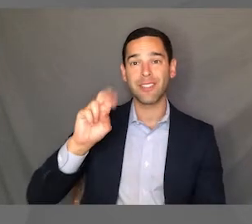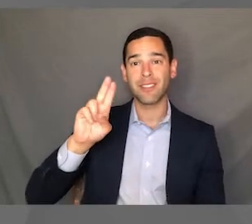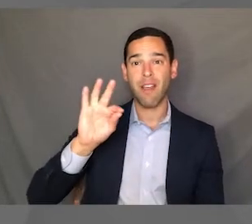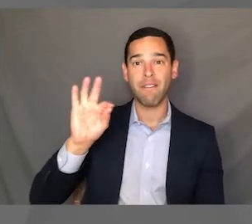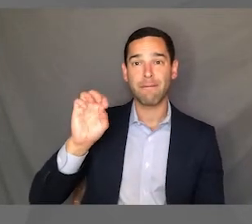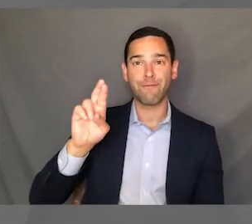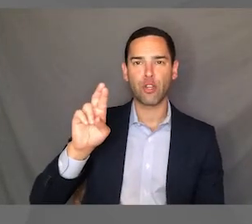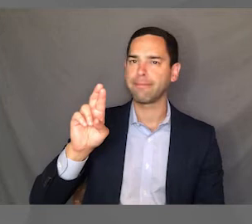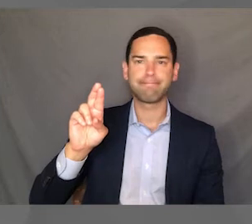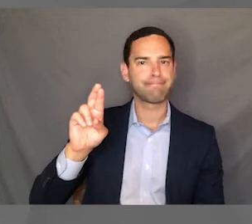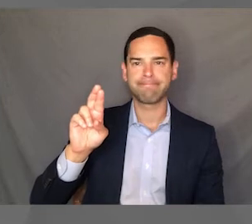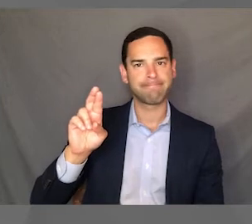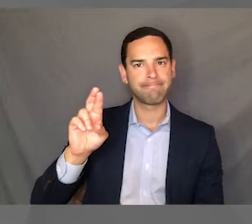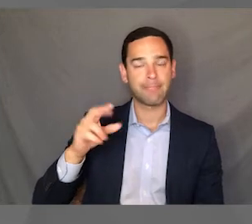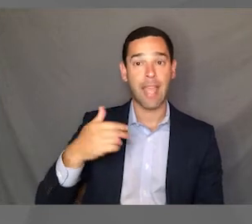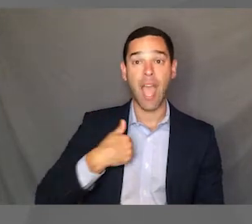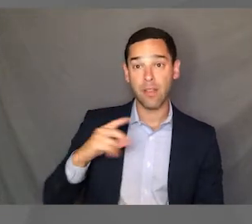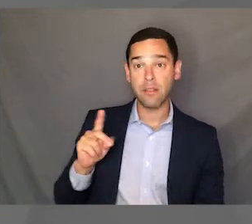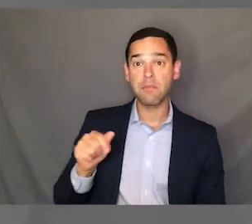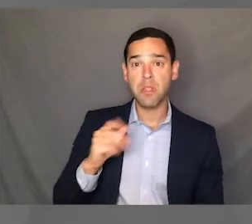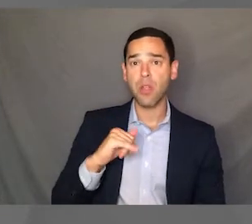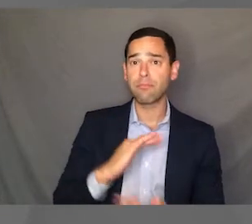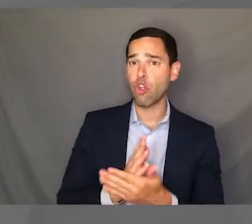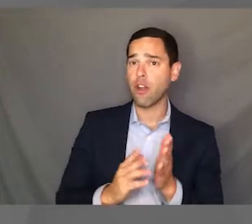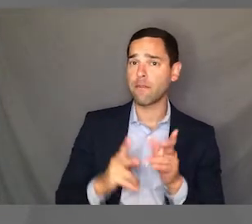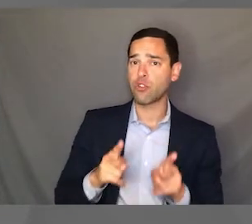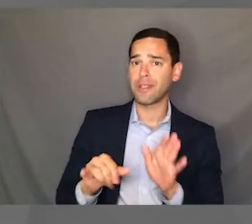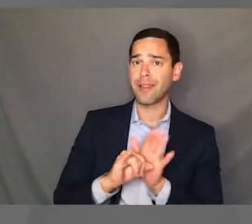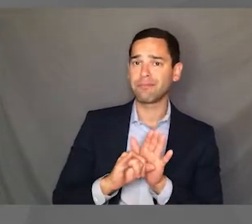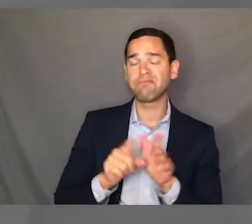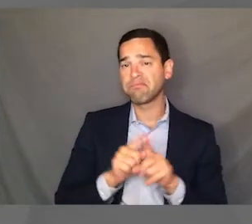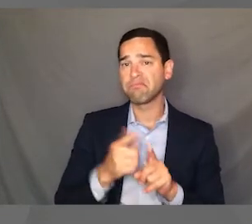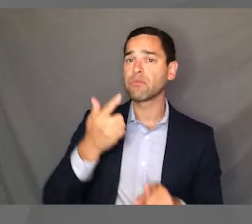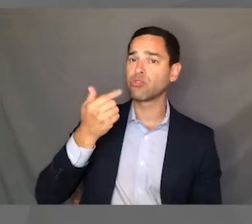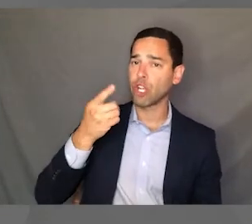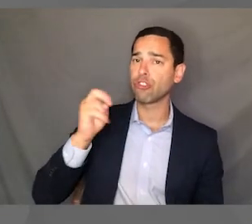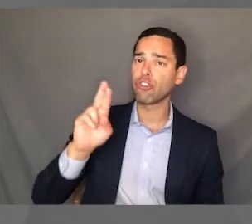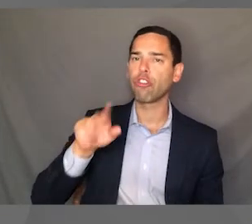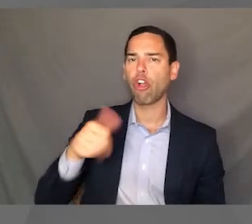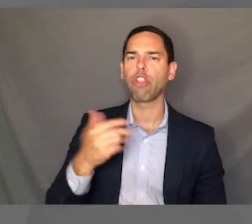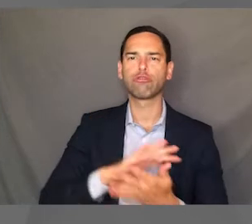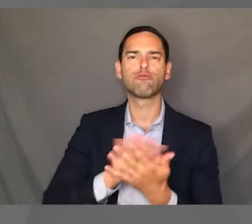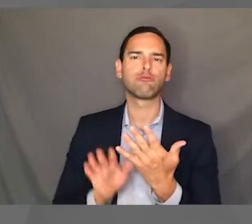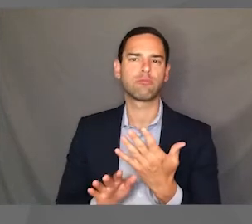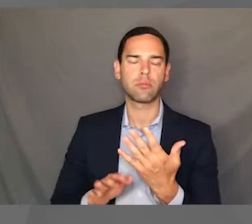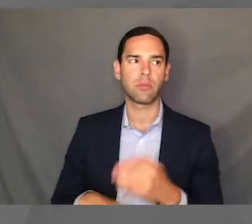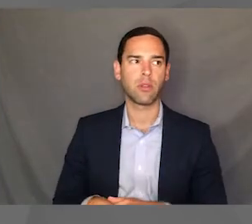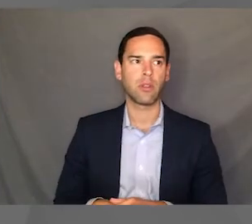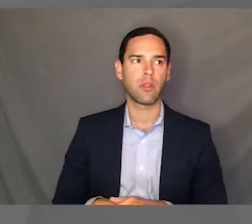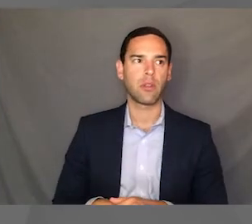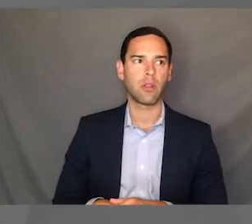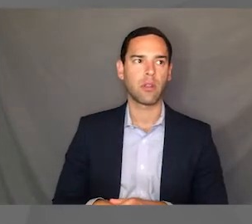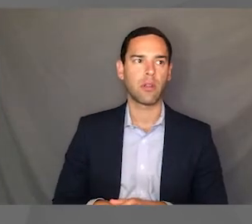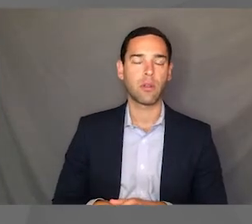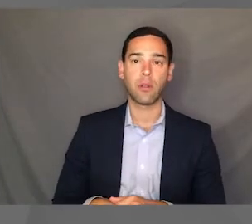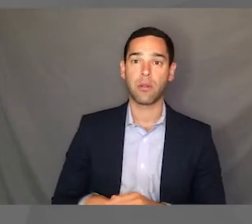Okay, having a disability is part of a person's identity, just like their gender and anything else. So a person who experiences a disability, a